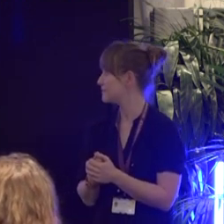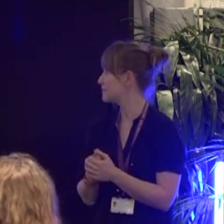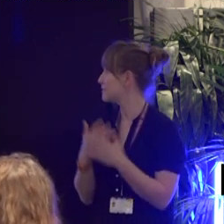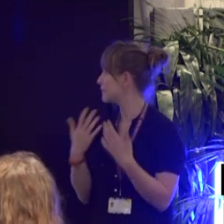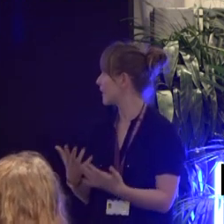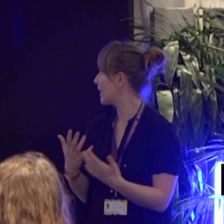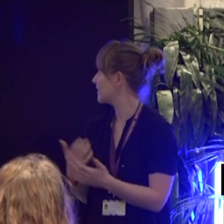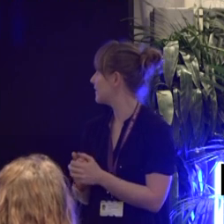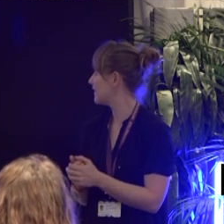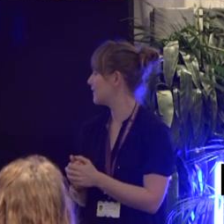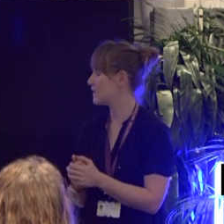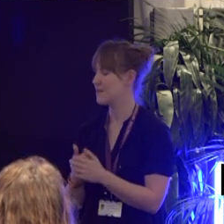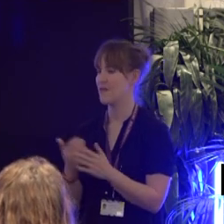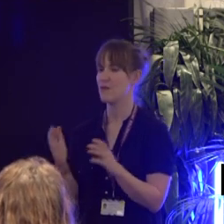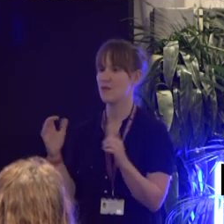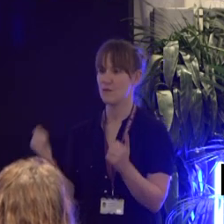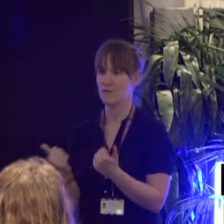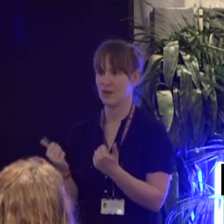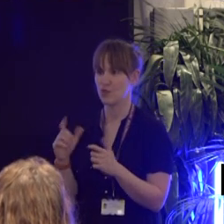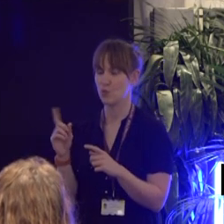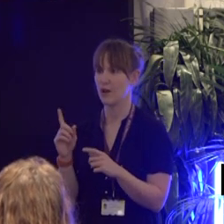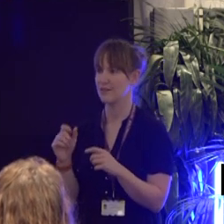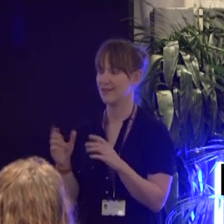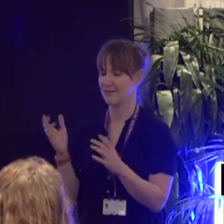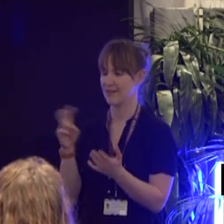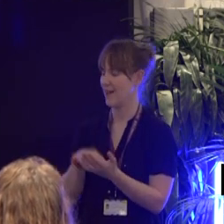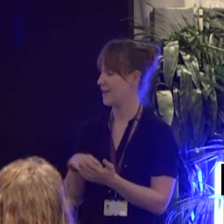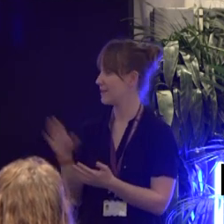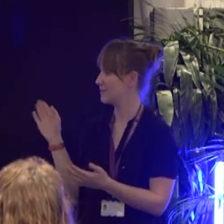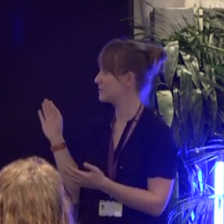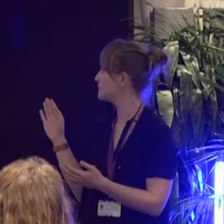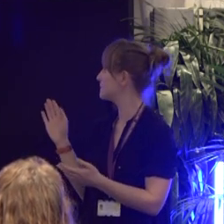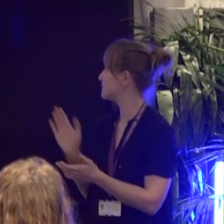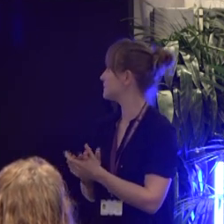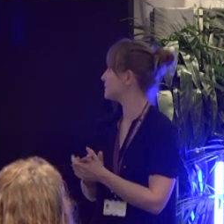All right, sick. So it seems like we've landed somewhere. And a draw again.